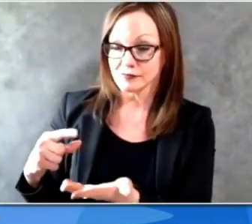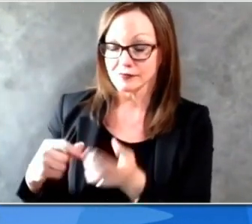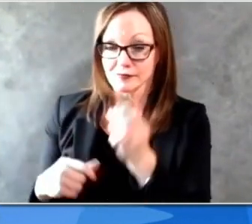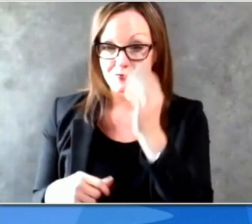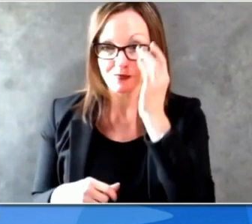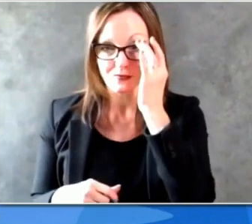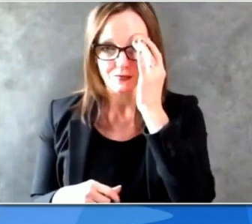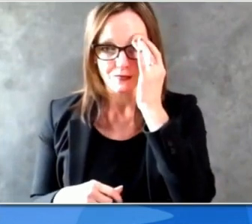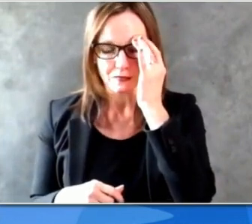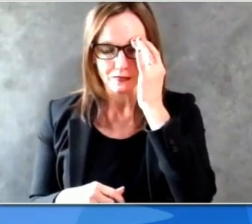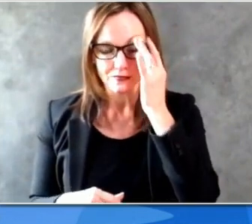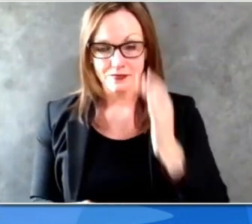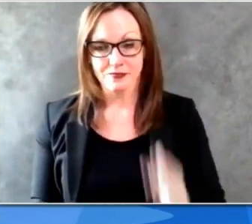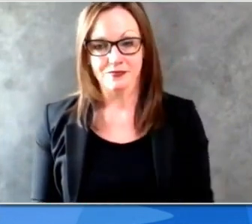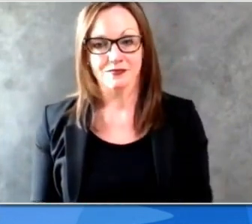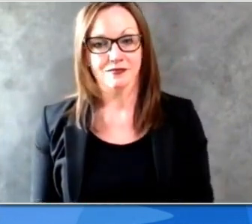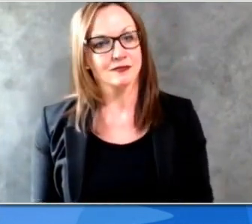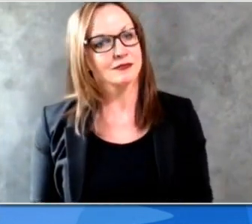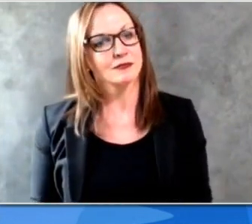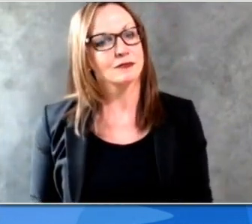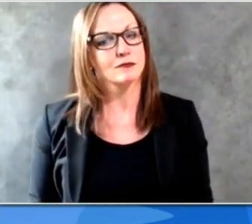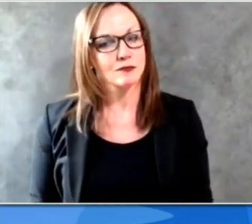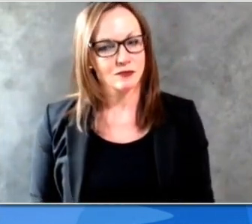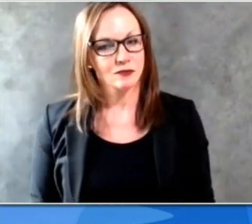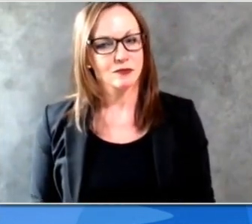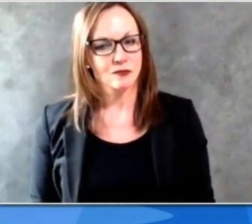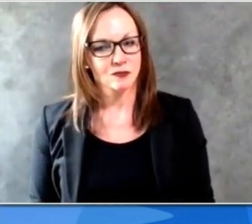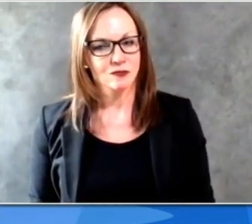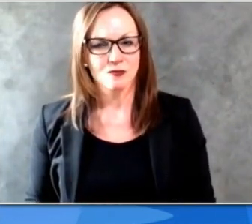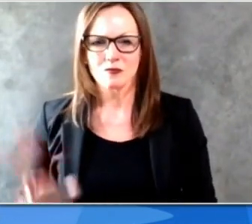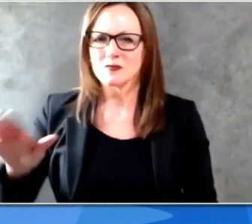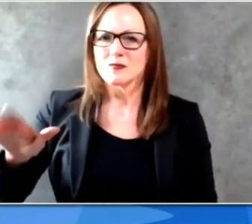And a reminder, star 6 to unmute your phone. Brandon Arbuckle.